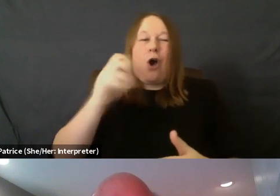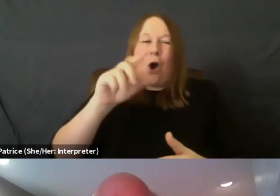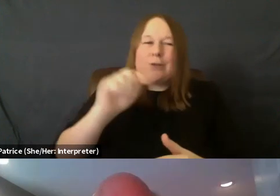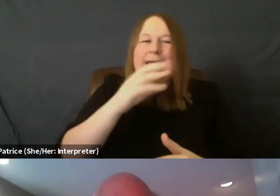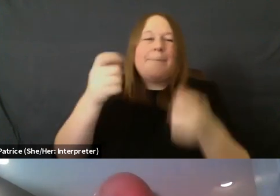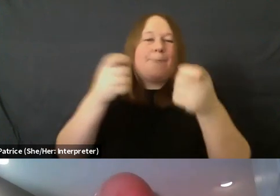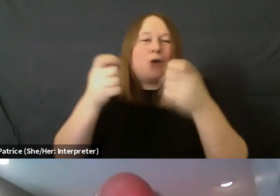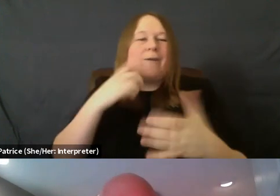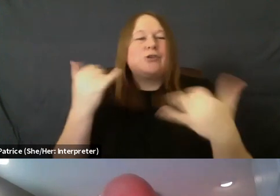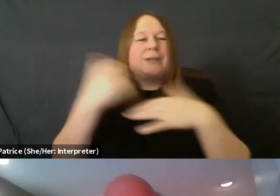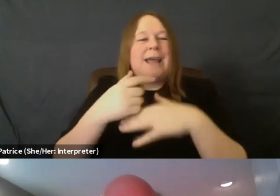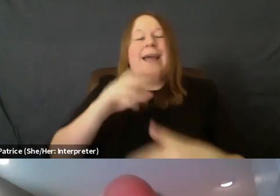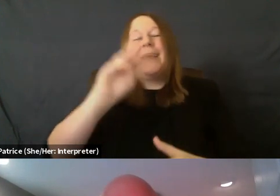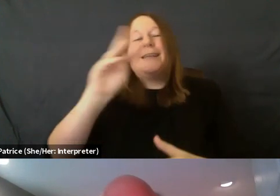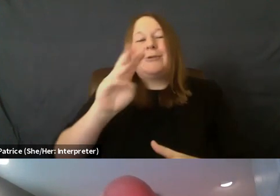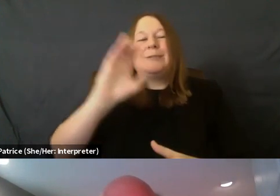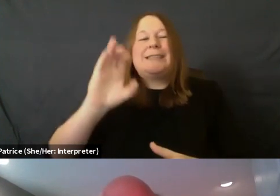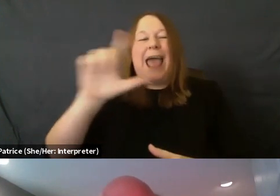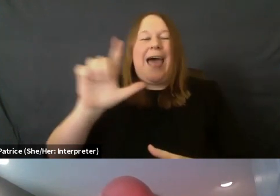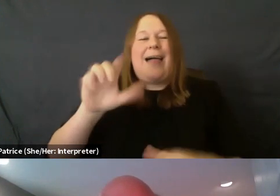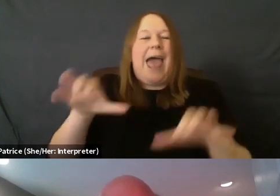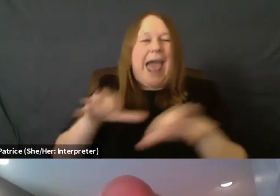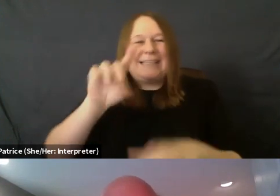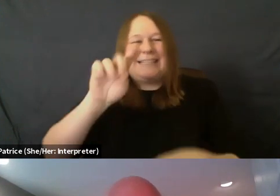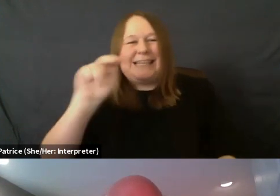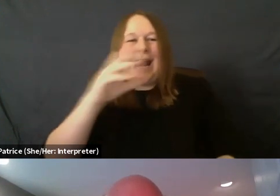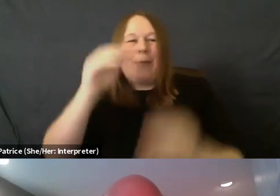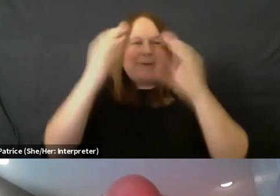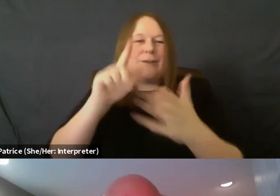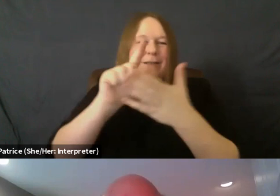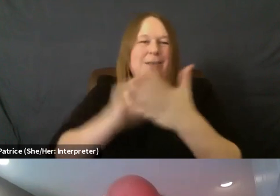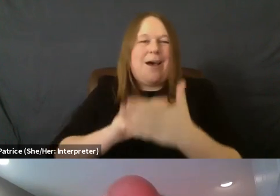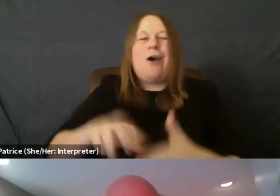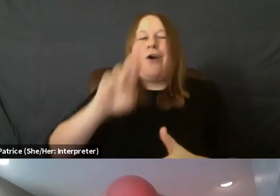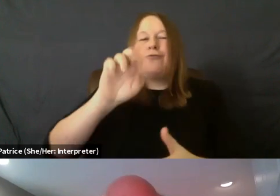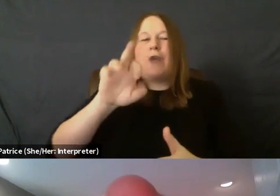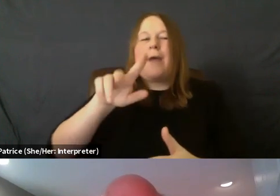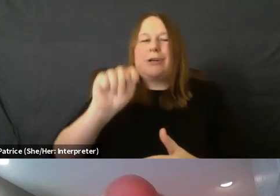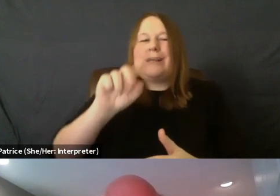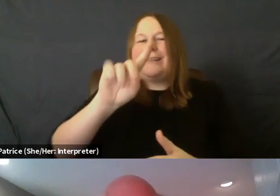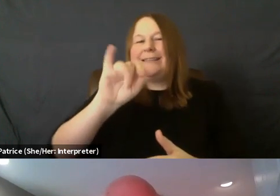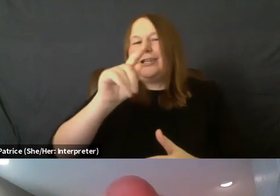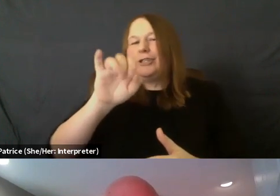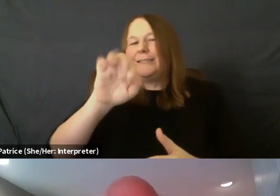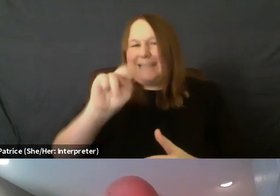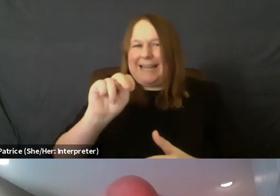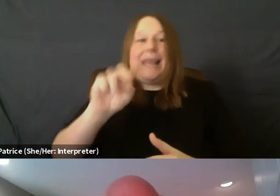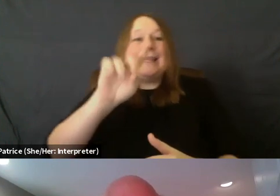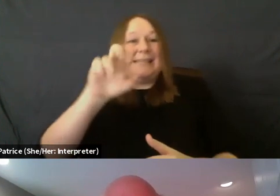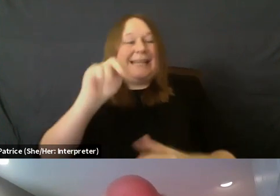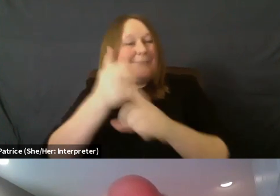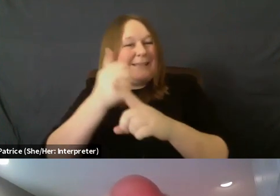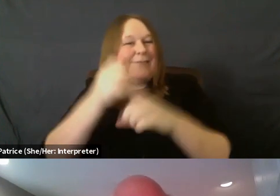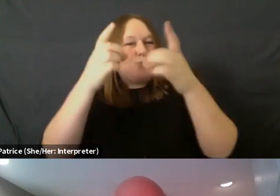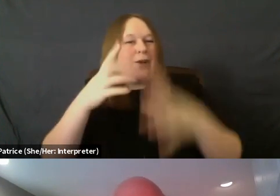today, WCL Acting Dean and Professor of Law, Robert Dinnerstein. Dean Dinnerstein is Director of